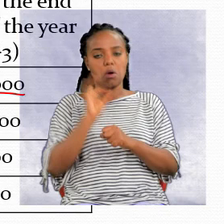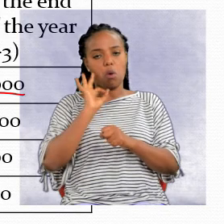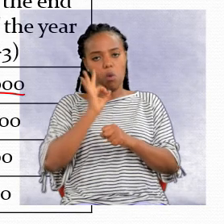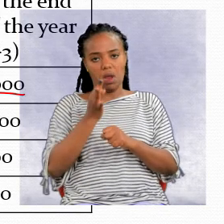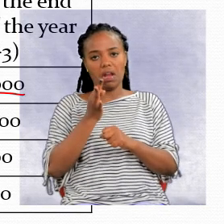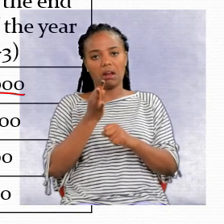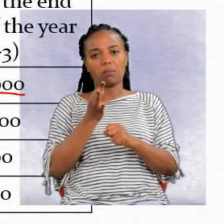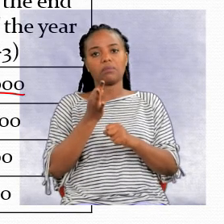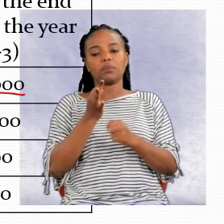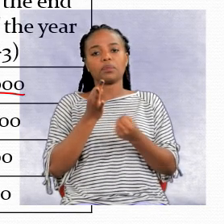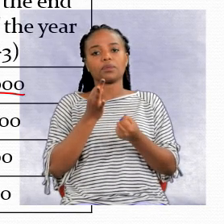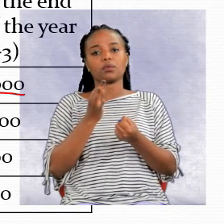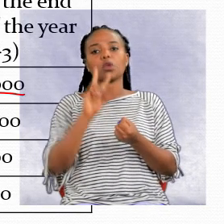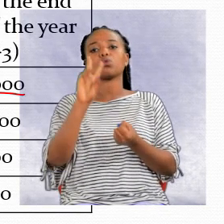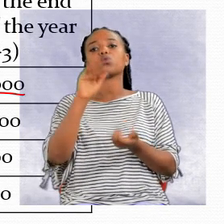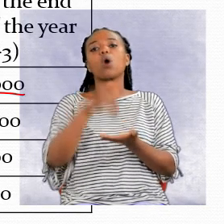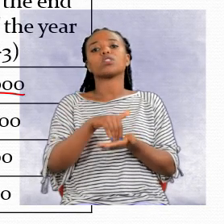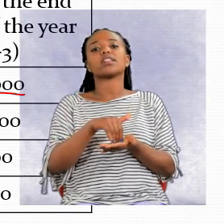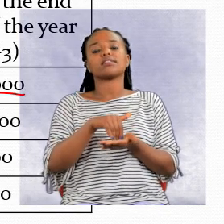is 2,000.